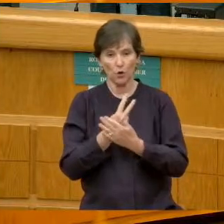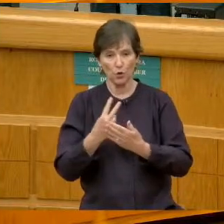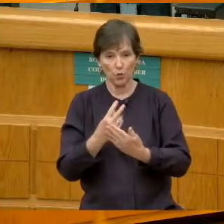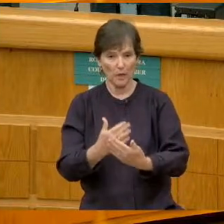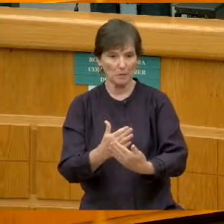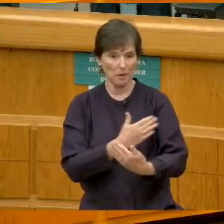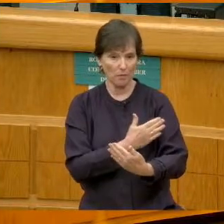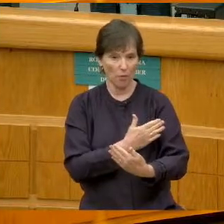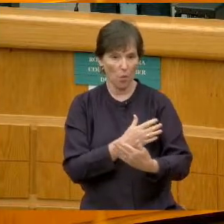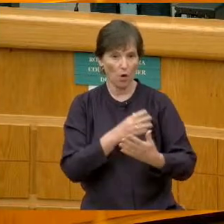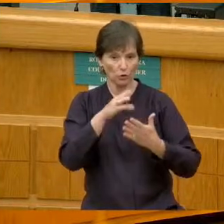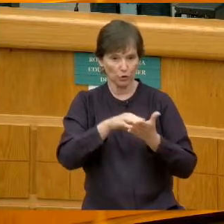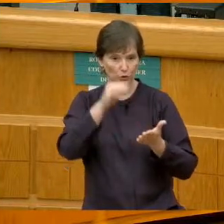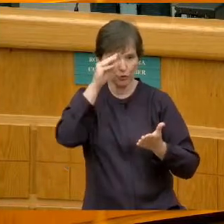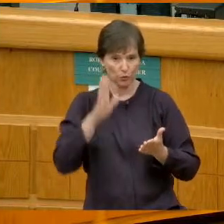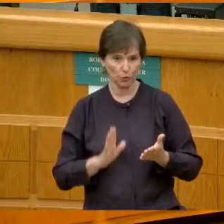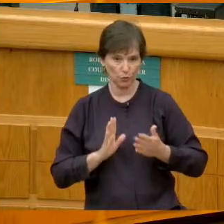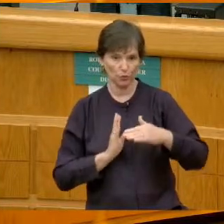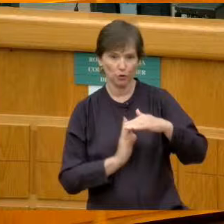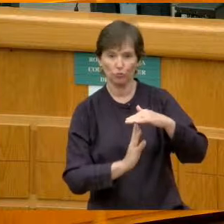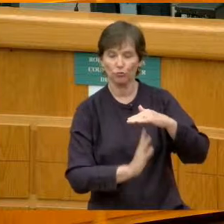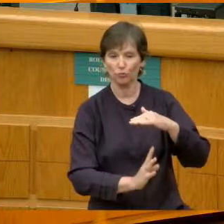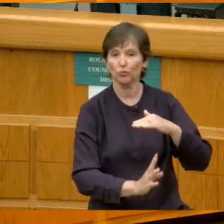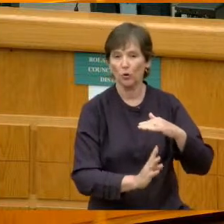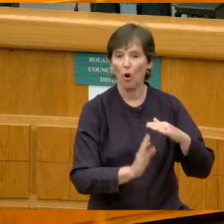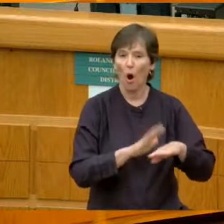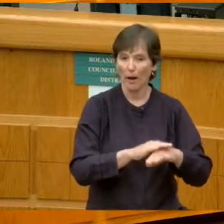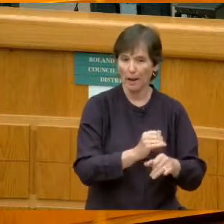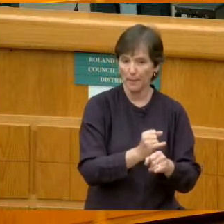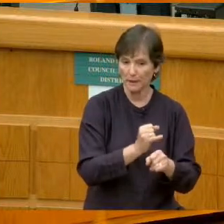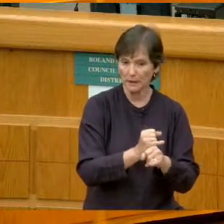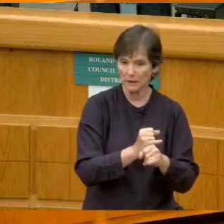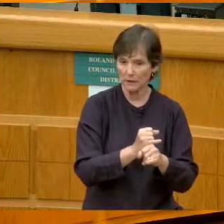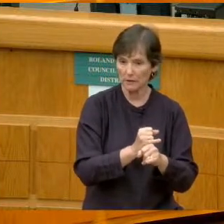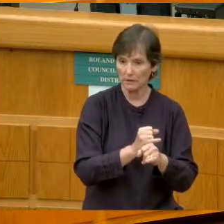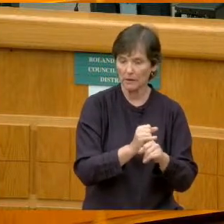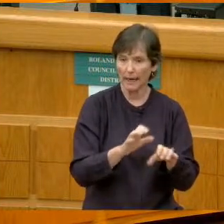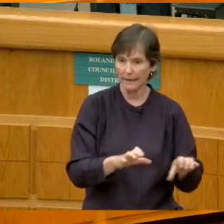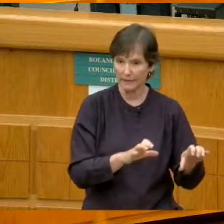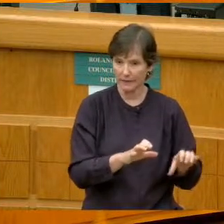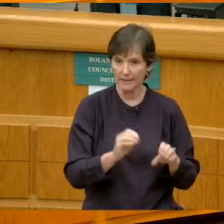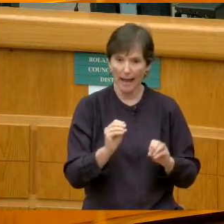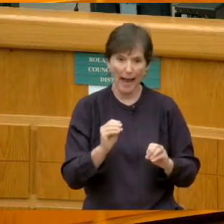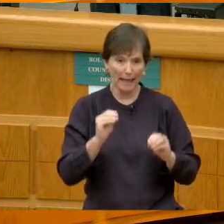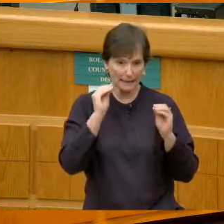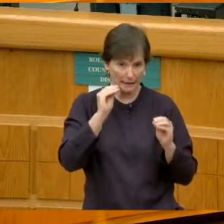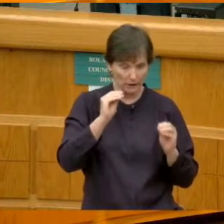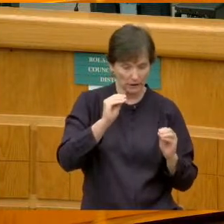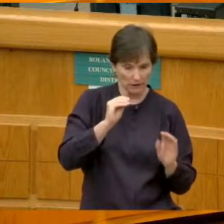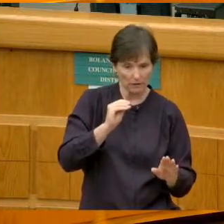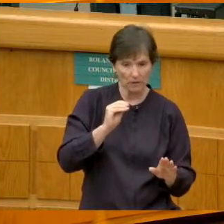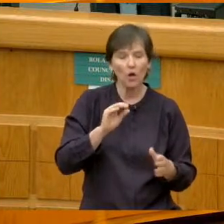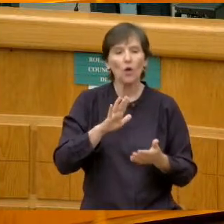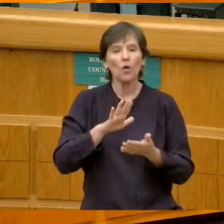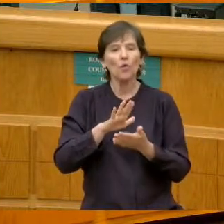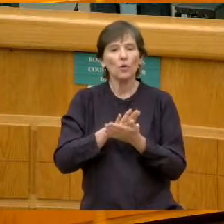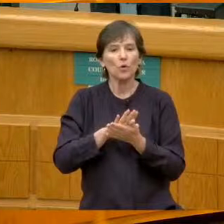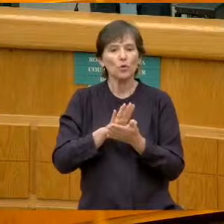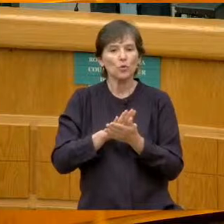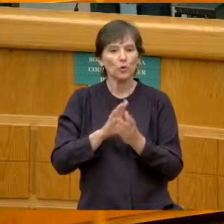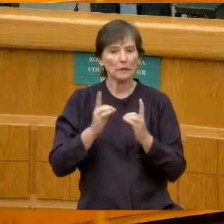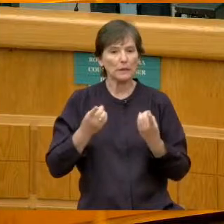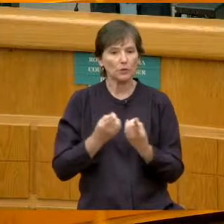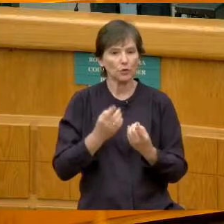for on-campus instruction and on-campus activities, the school or district shall develop a plan to be